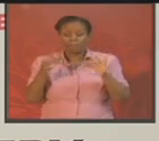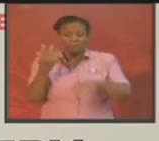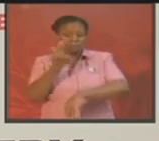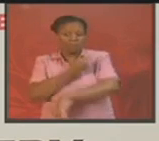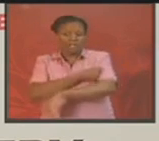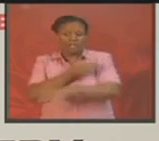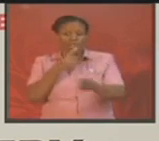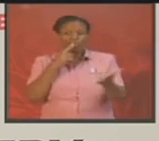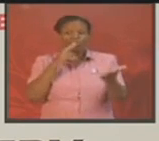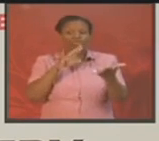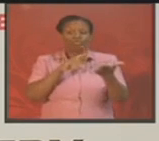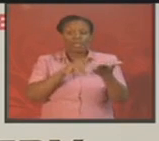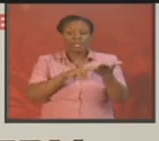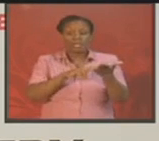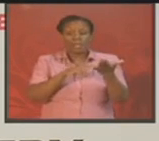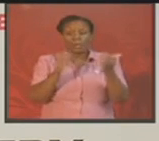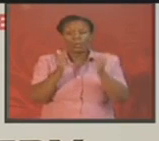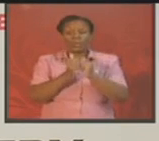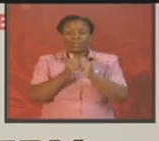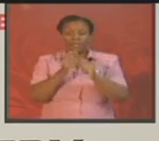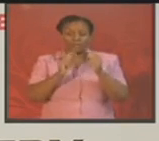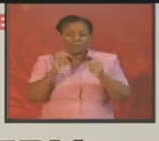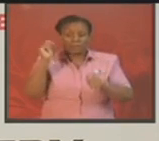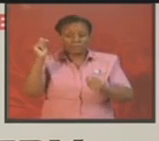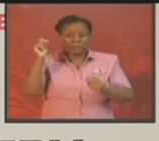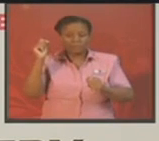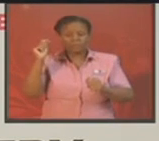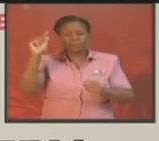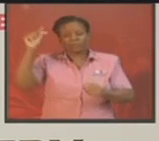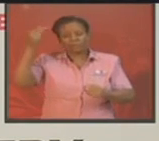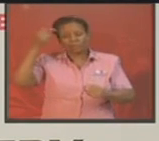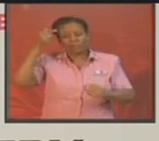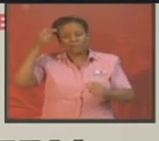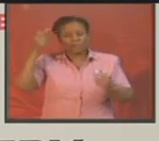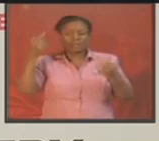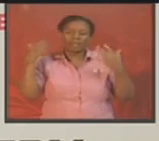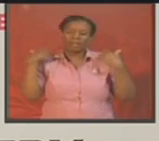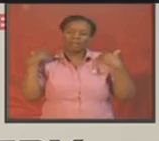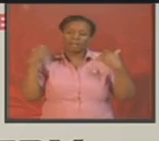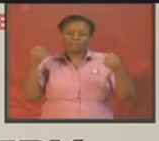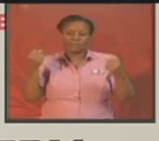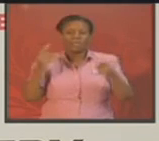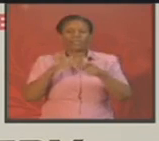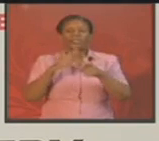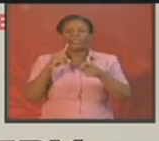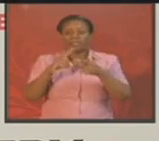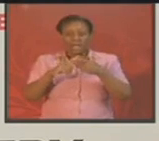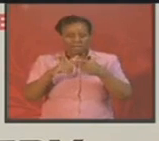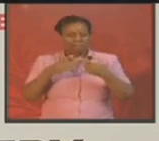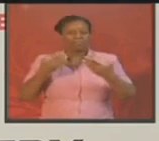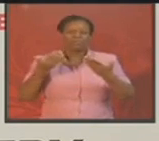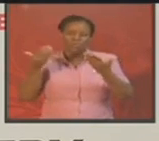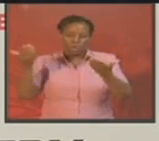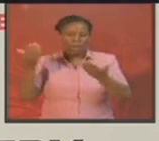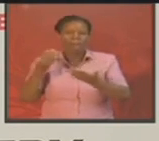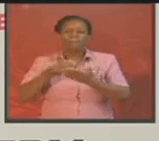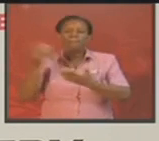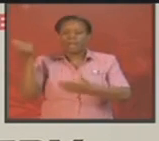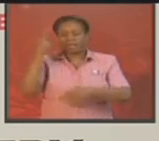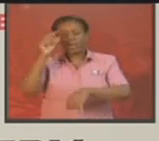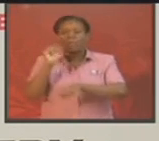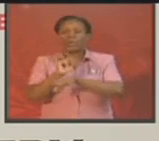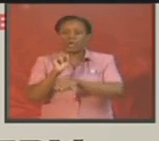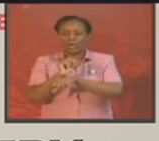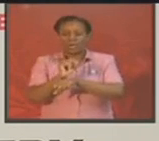agent, any private entity can purchase the vaccines for their employees. So that is one. Two,